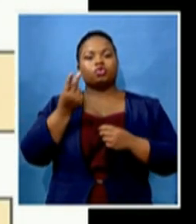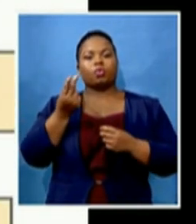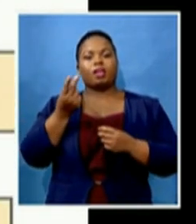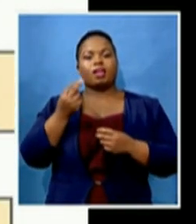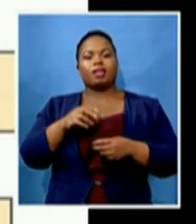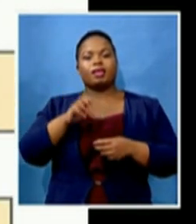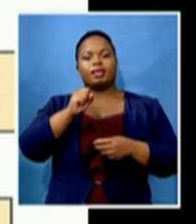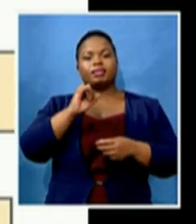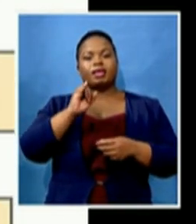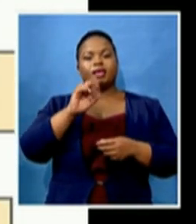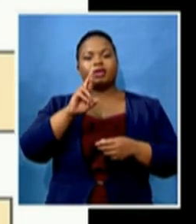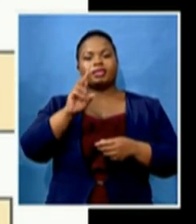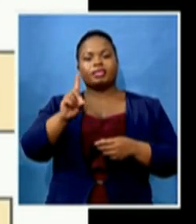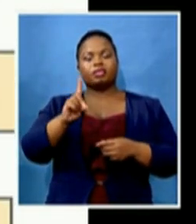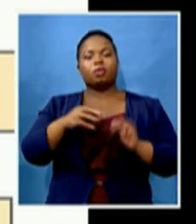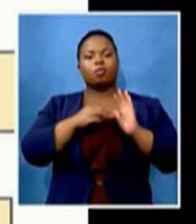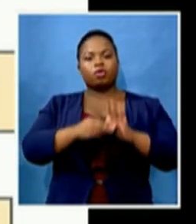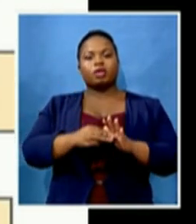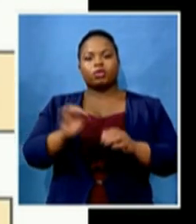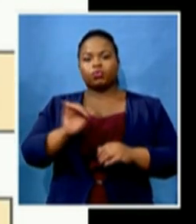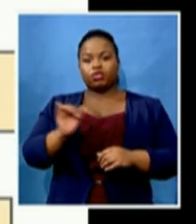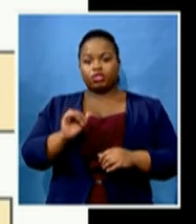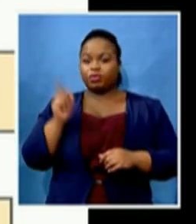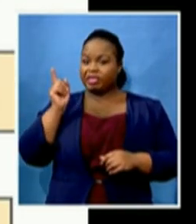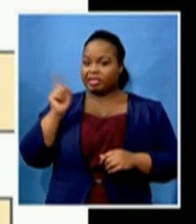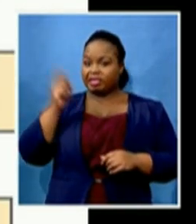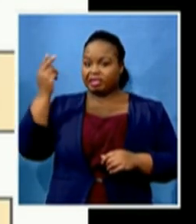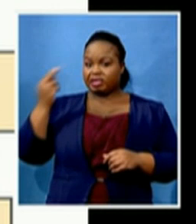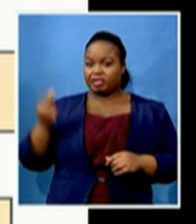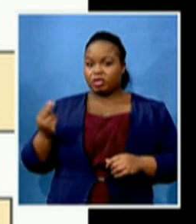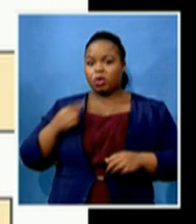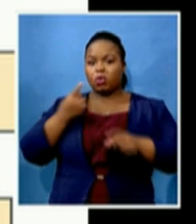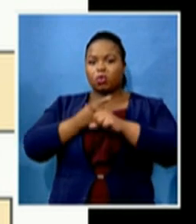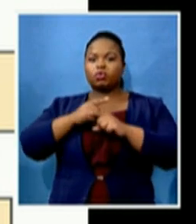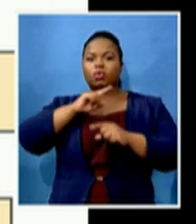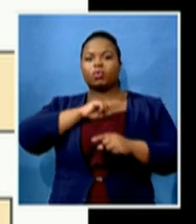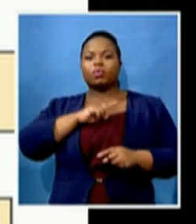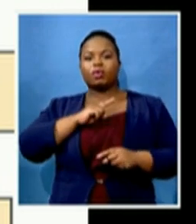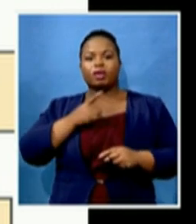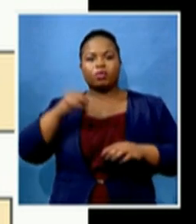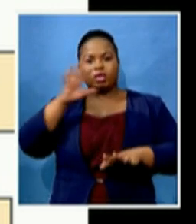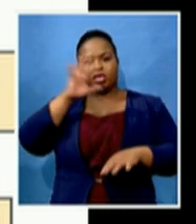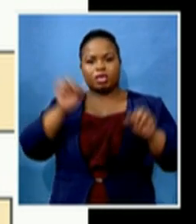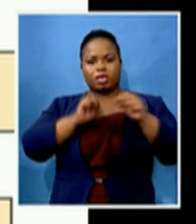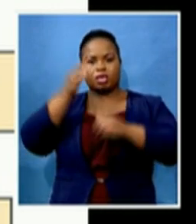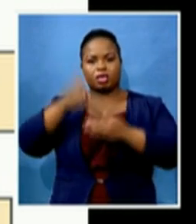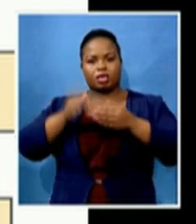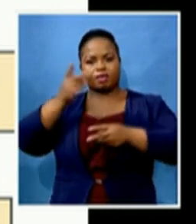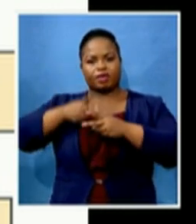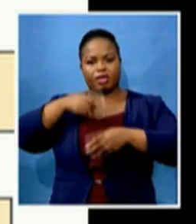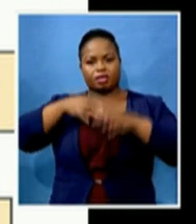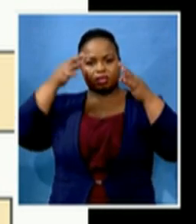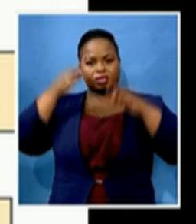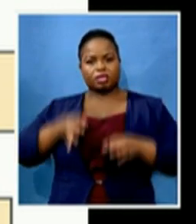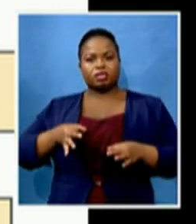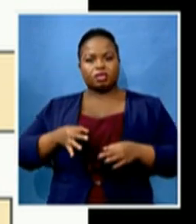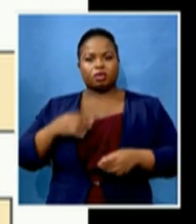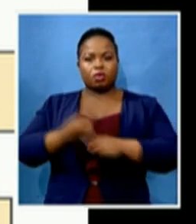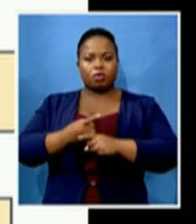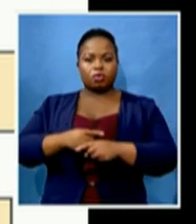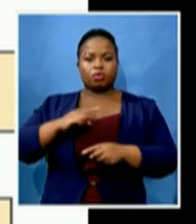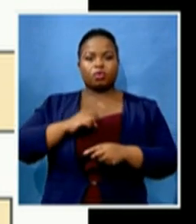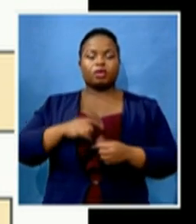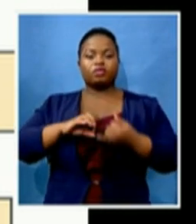and working with data, we arrive at the conclusion that if we want to minimize the number of parameters to have